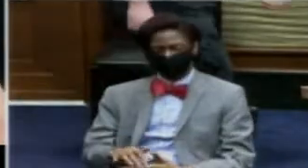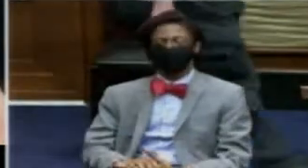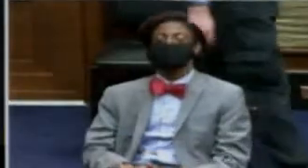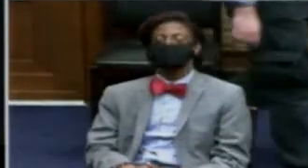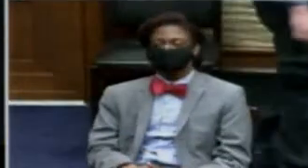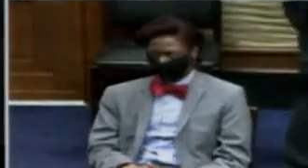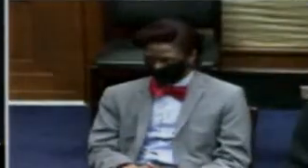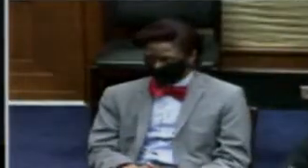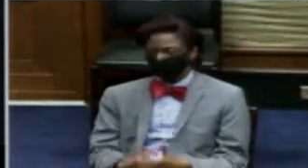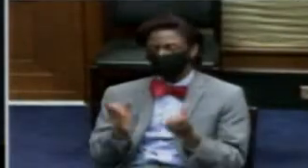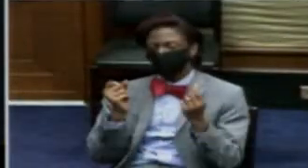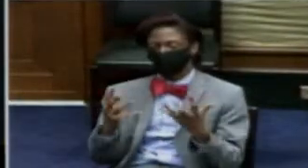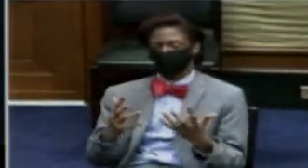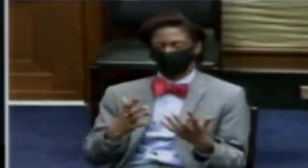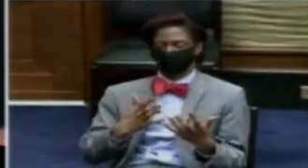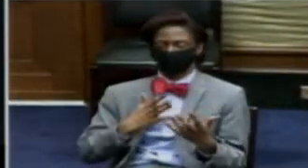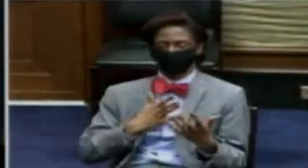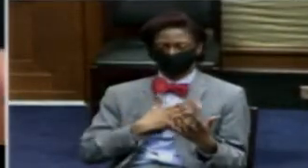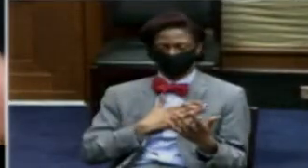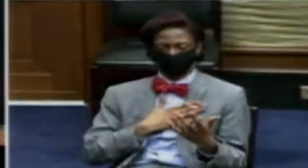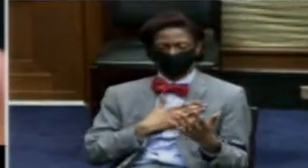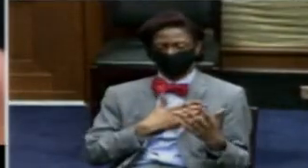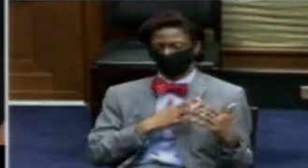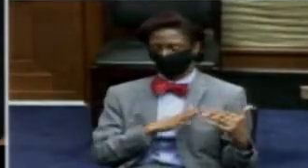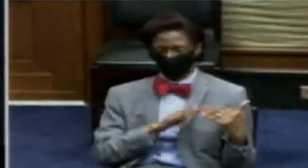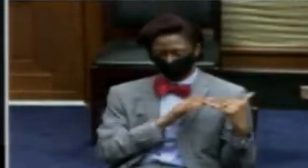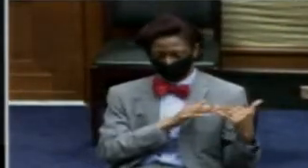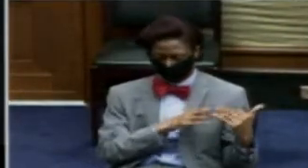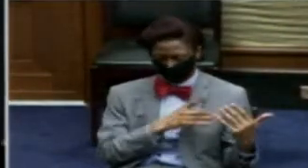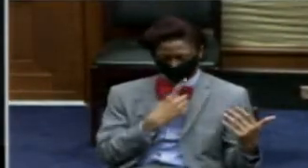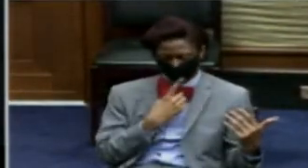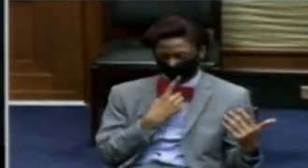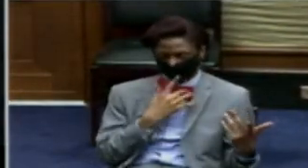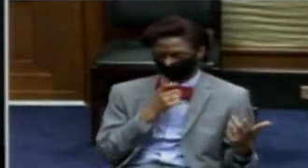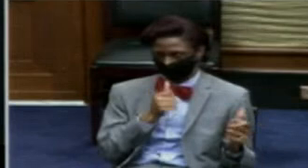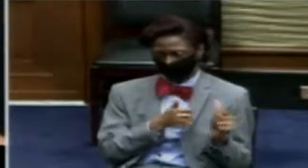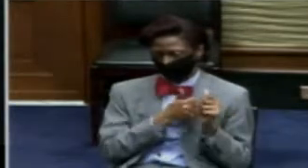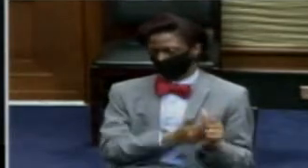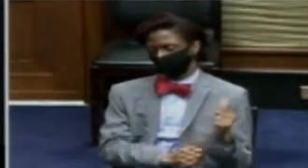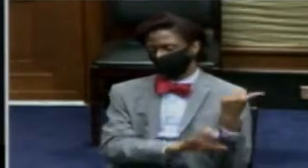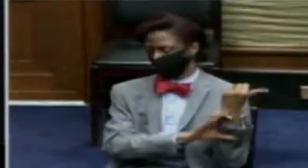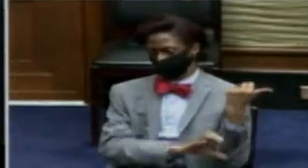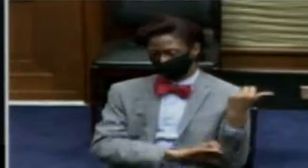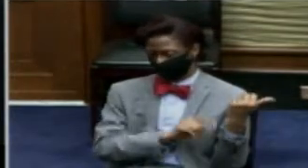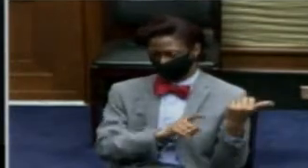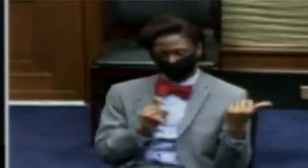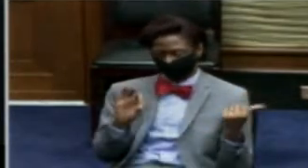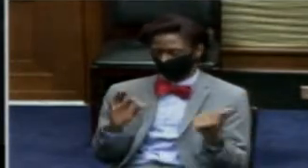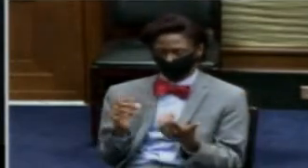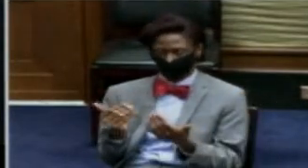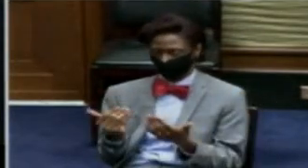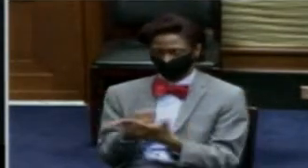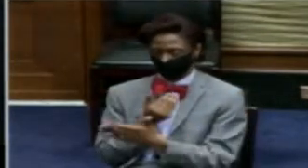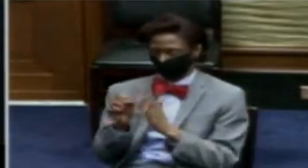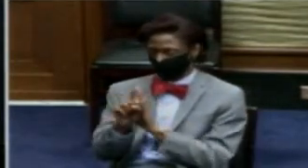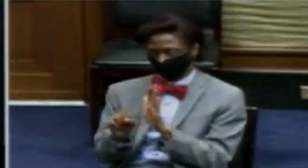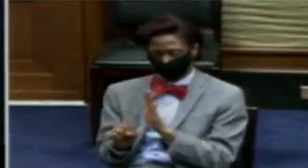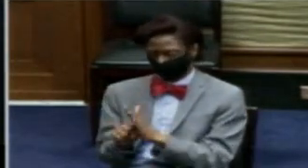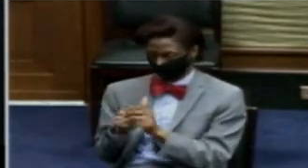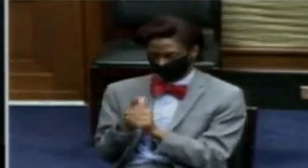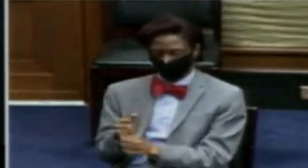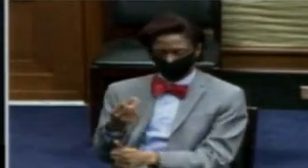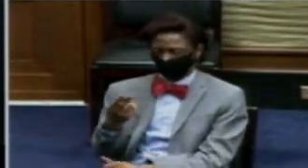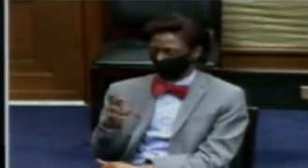many of my colleagues, I strongly believe it's unconstitutional to create a state out of the District of Columbia by means of H.R. 51 or any similar legislation.